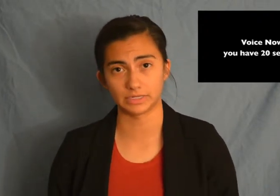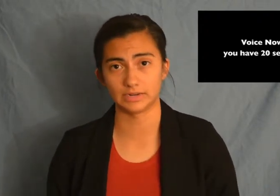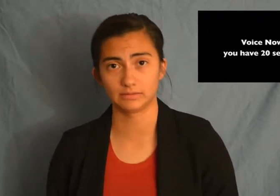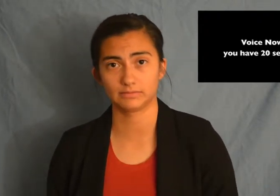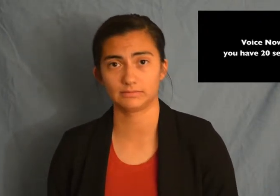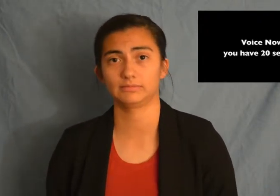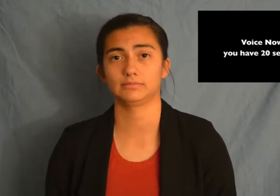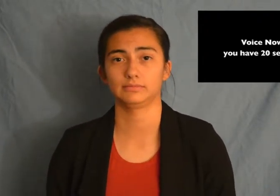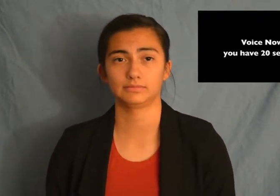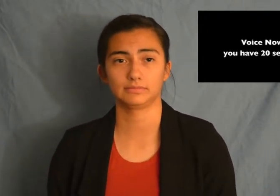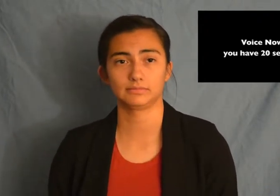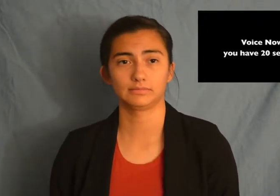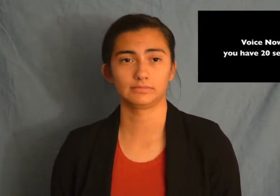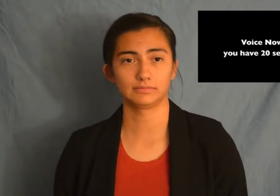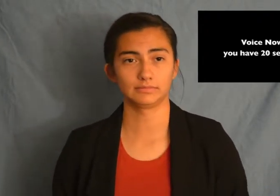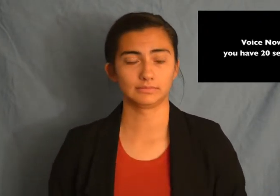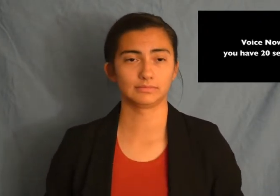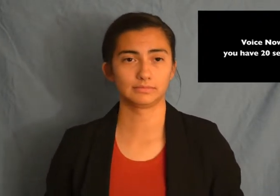at Fresno State.